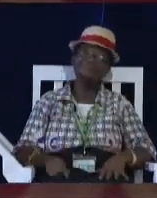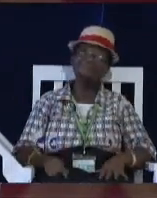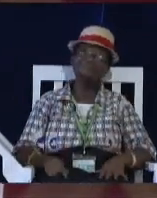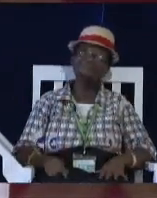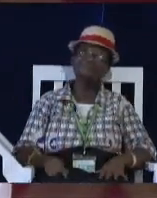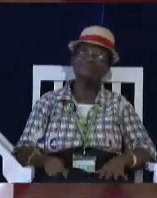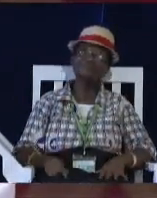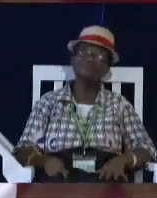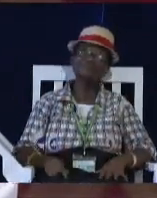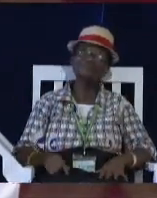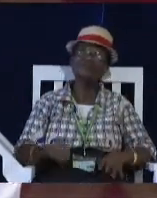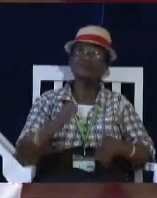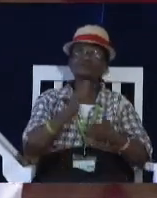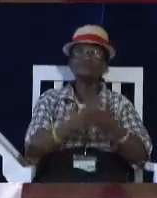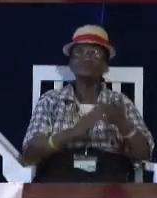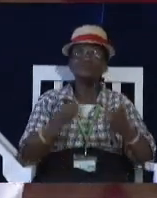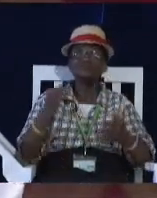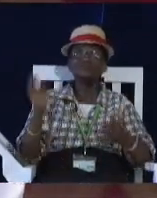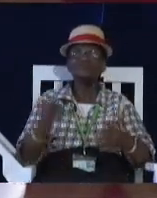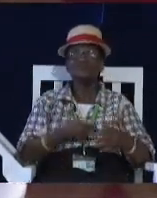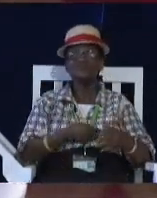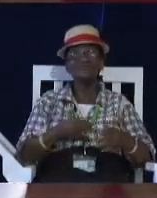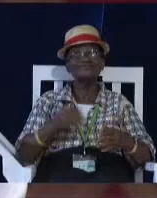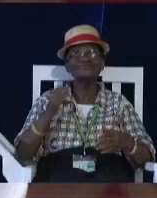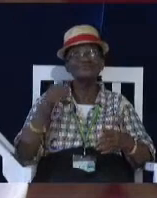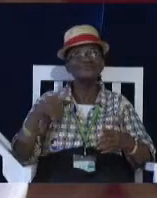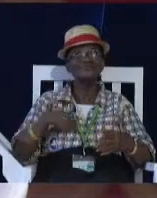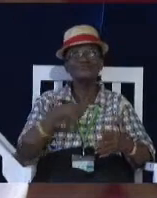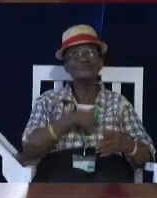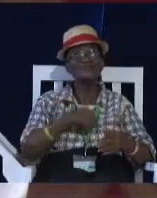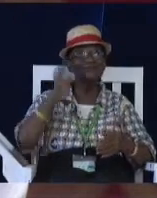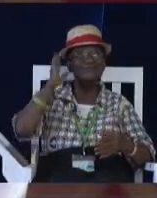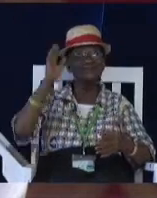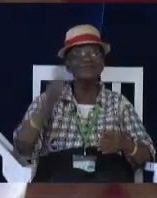Some of us, we will rest when we get to heaven.